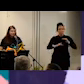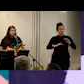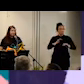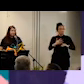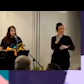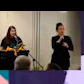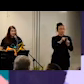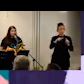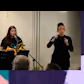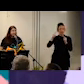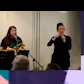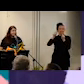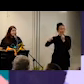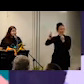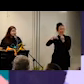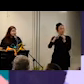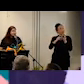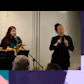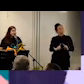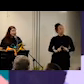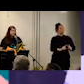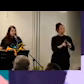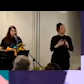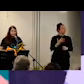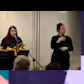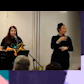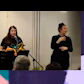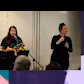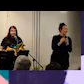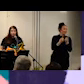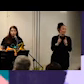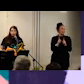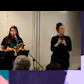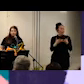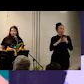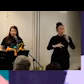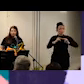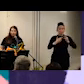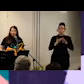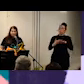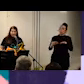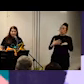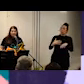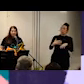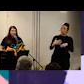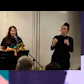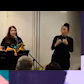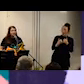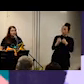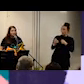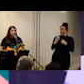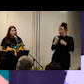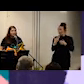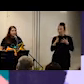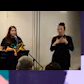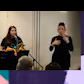different things, looking at different risk factors, looking at different kinds of social behavior to ultimately develop new drugs to target social anxiety and different